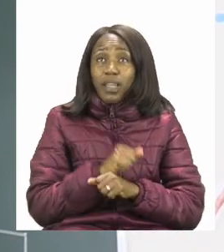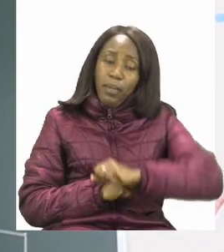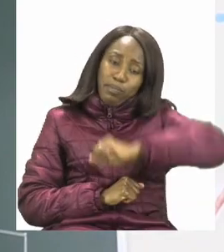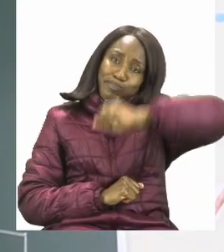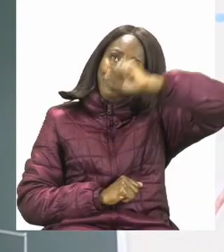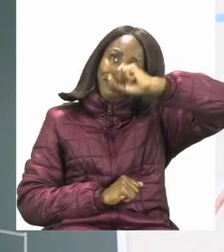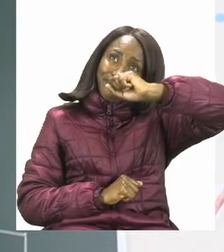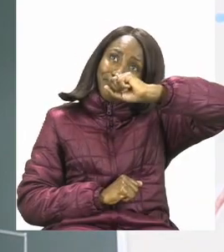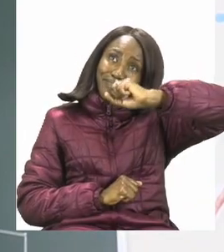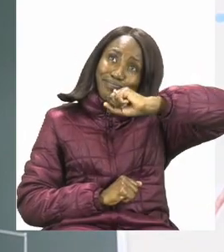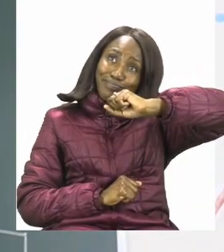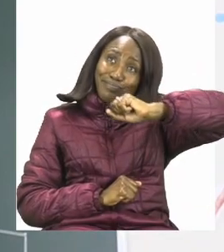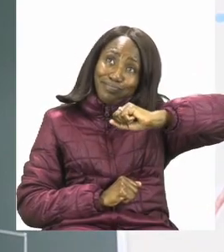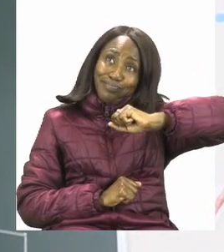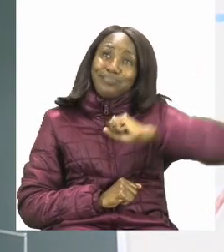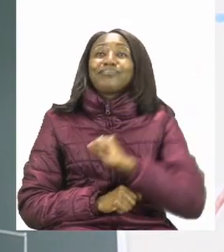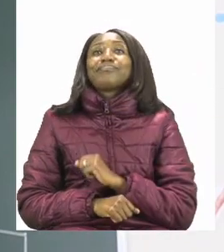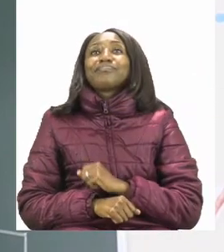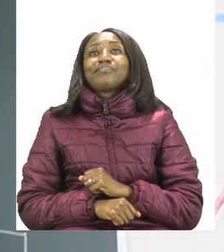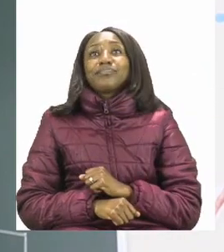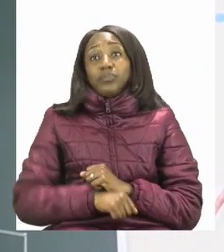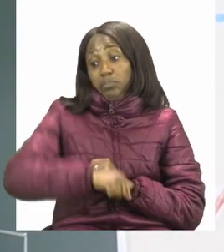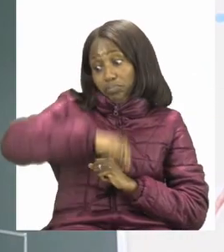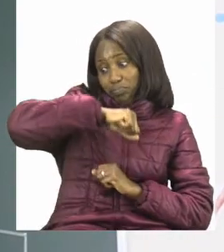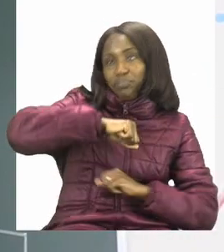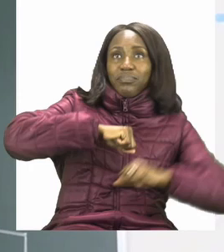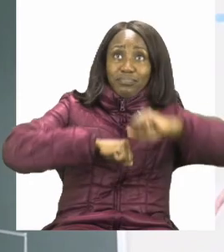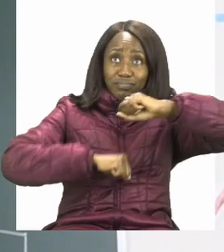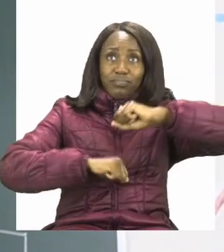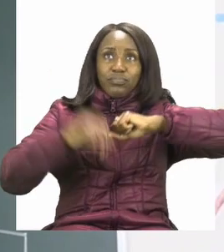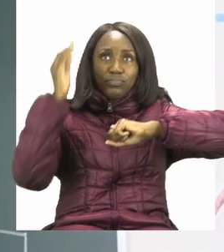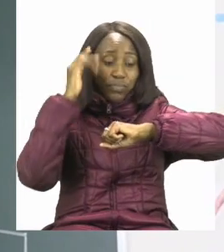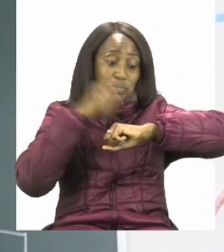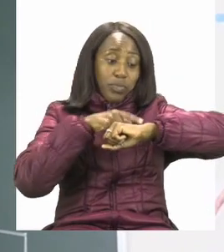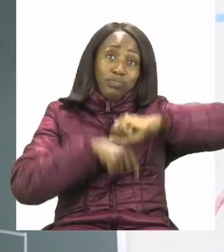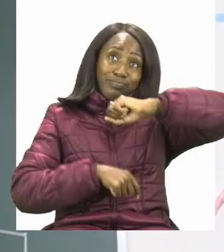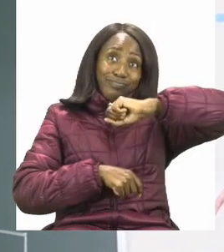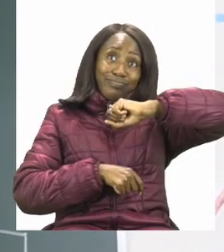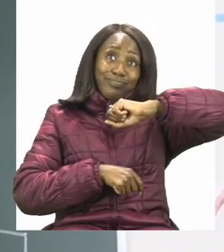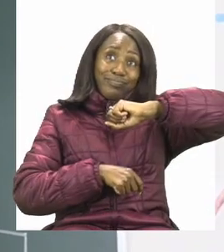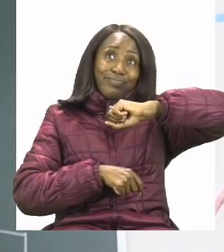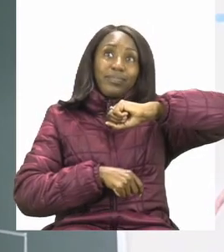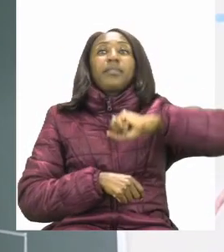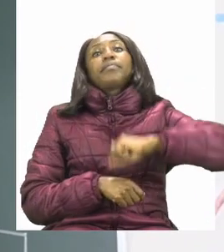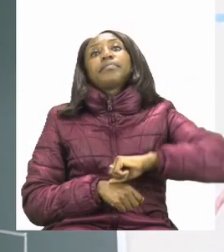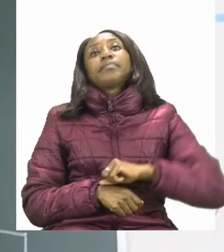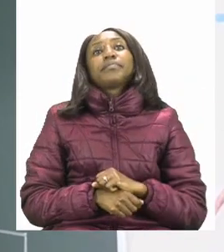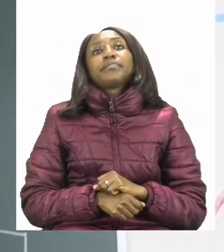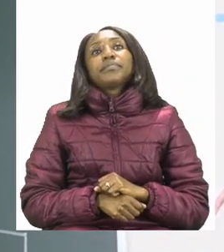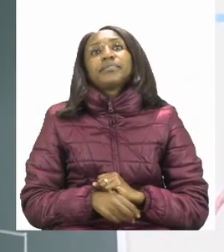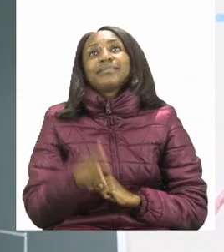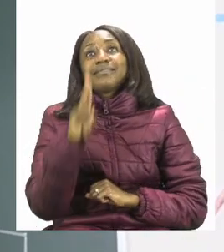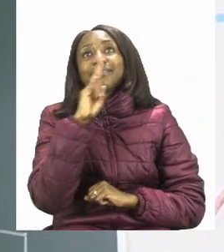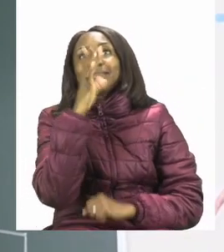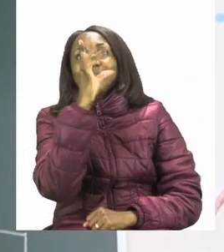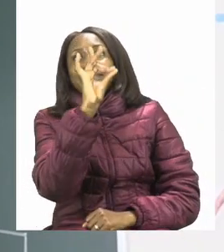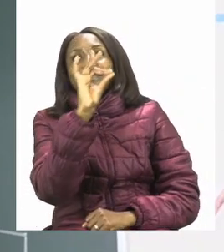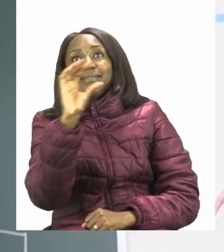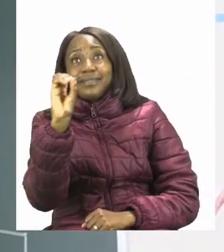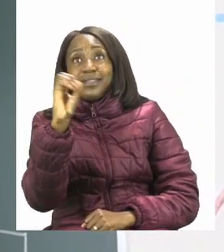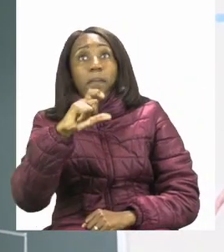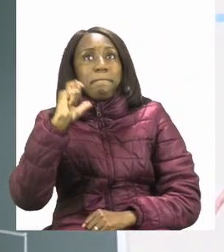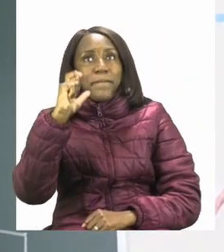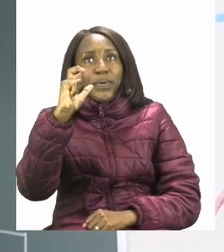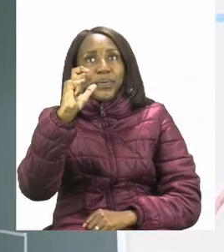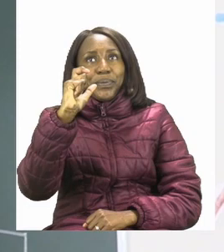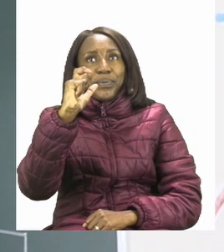to eat the one in the box. So, that means our answer is 80